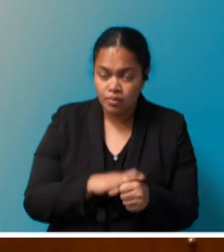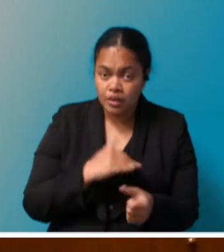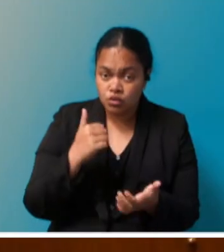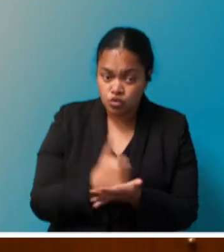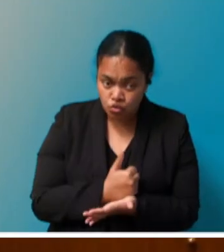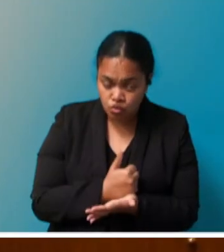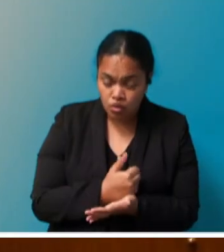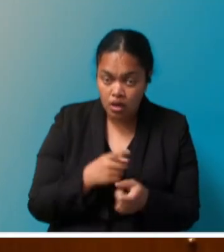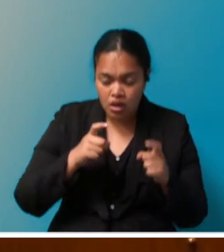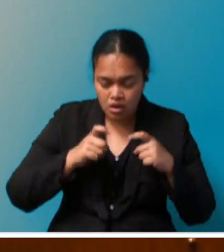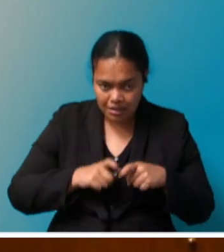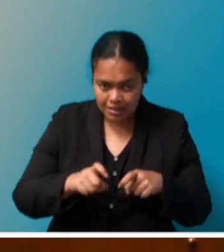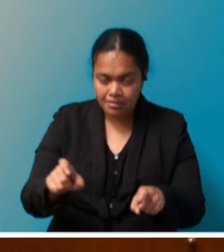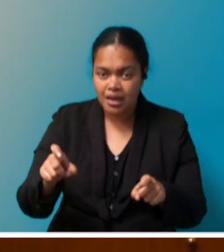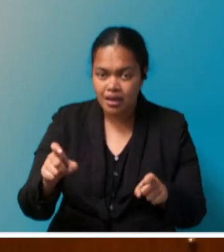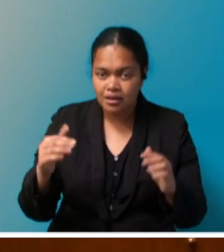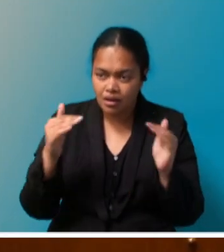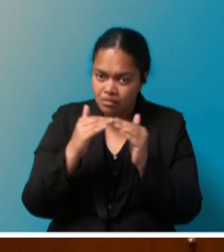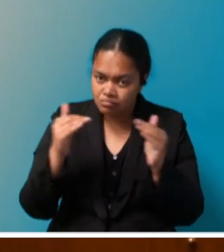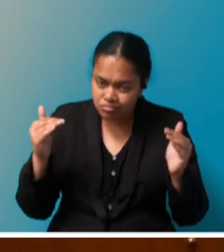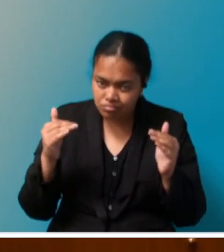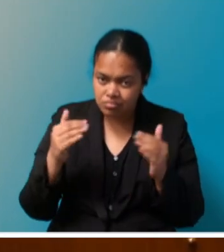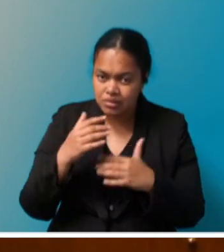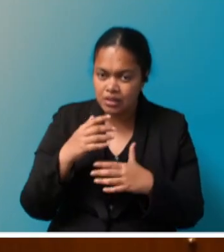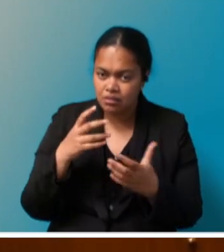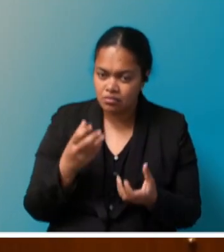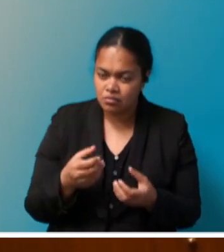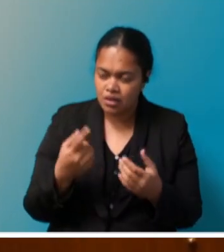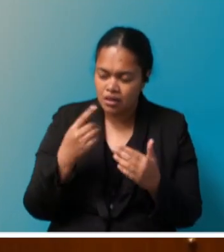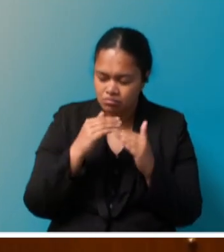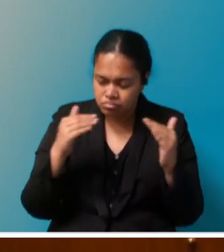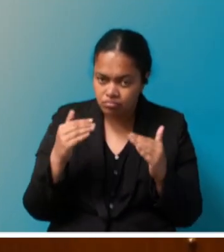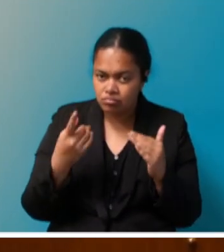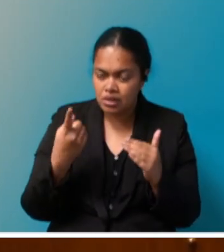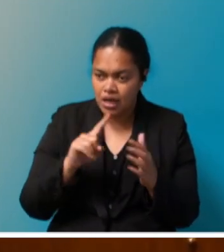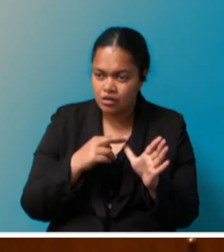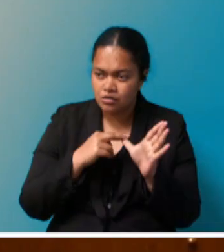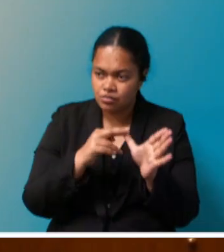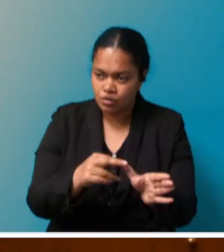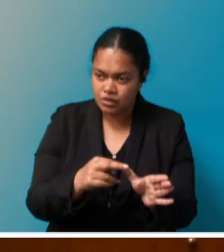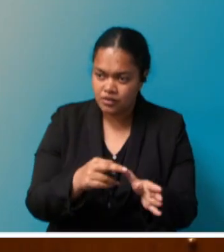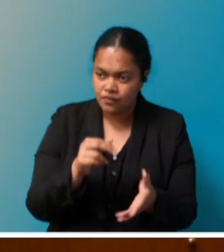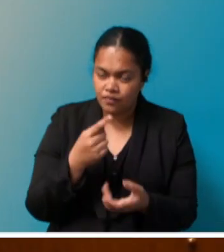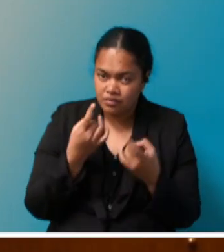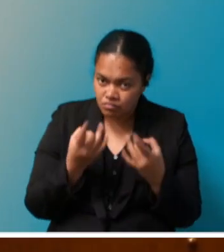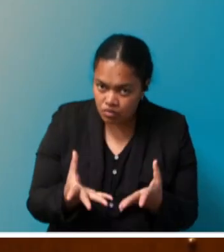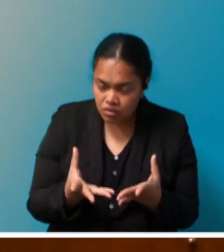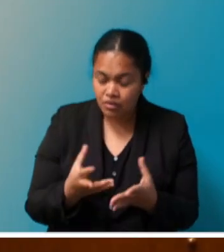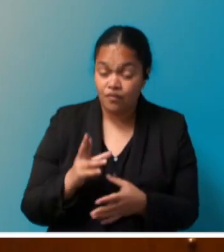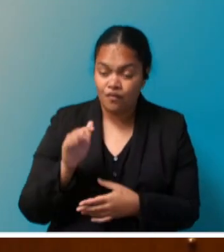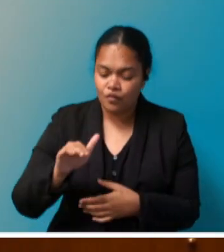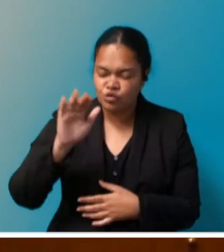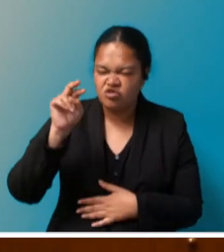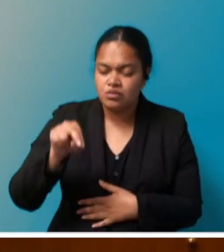they remain relevant, equitable, and responsive to the current and future needs of the public